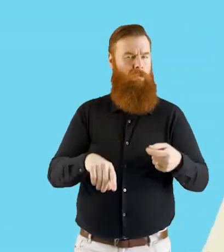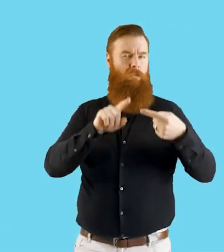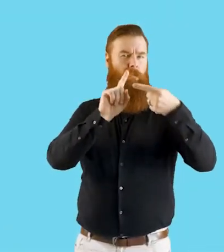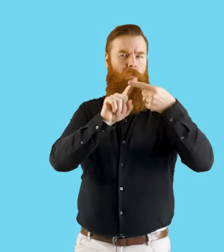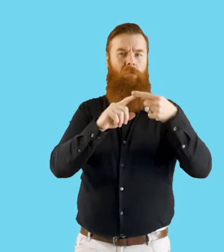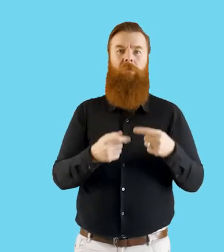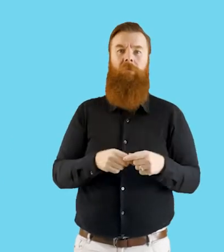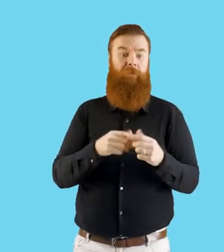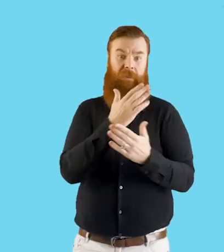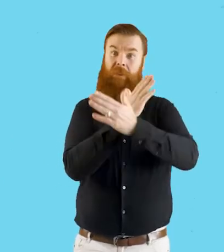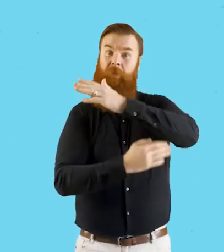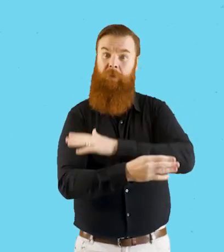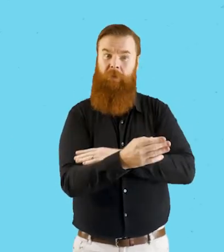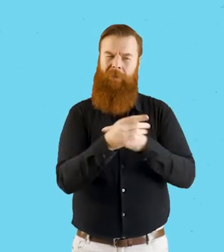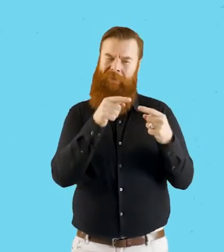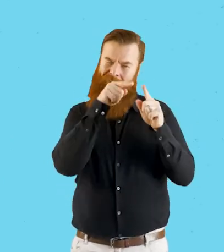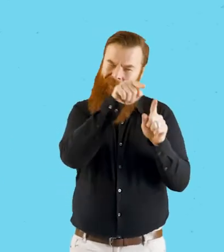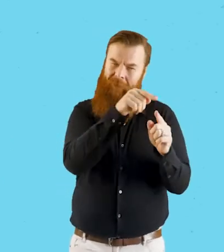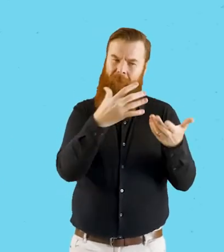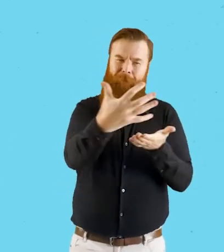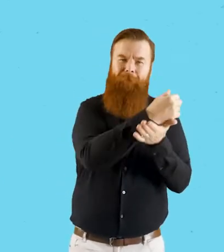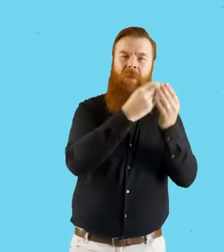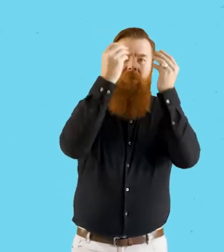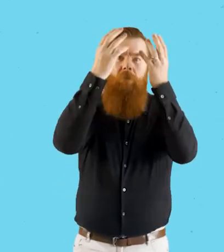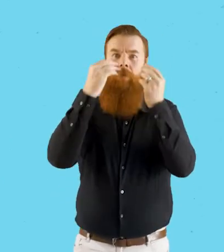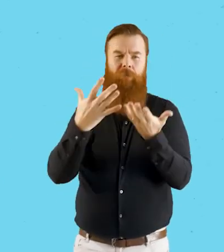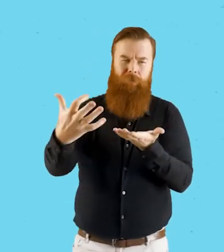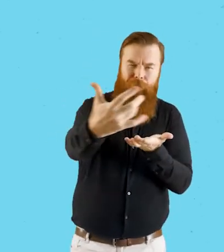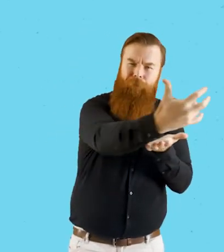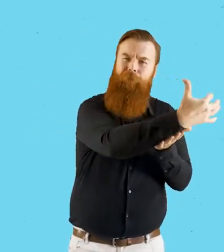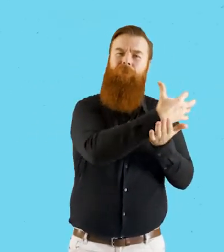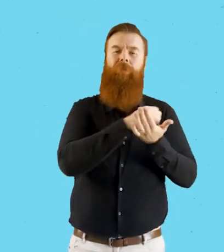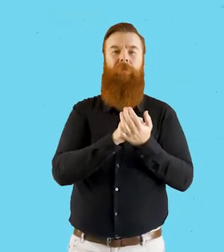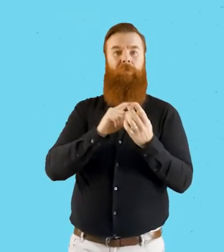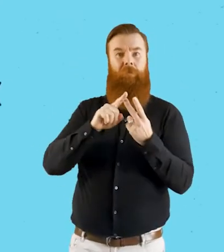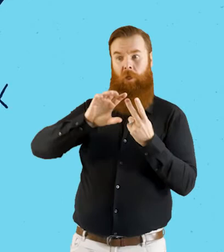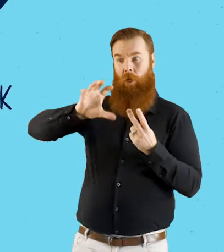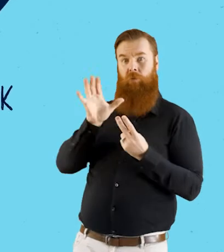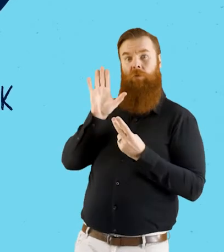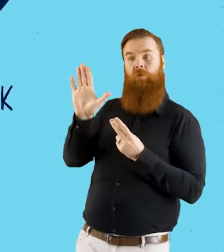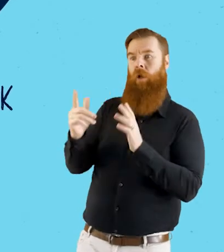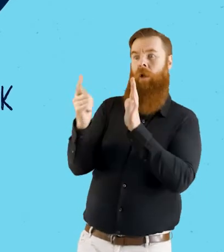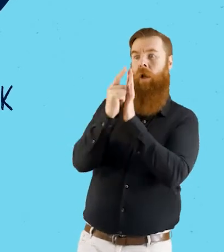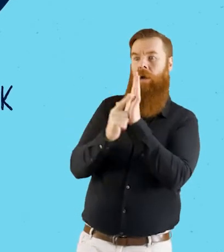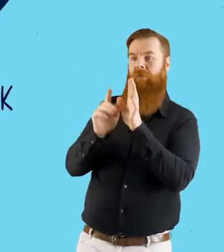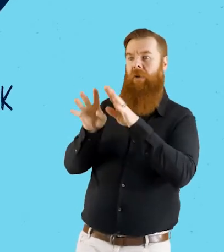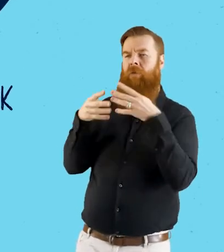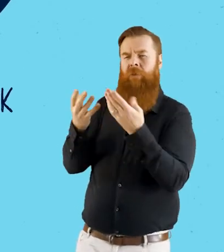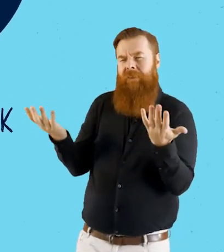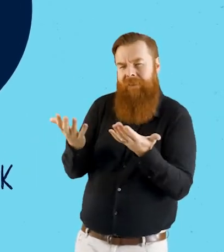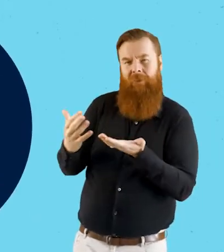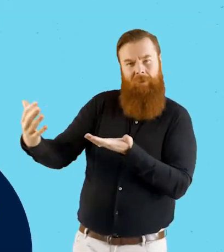must be considered: the availability of disability disaggregated data and the country's current legal framework.